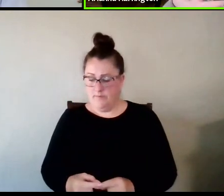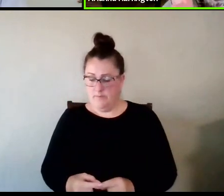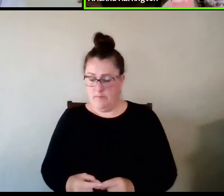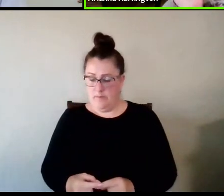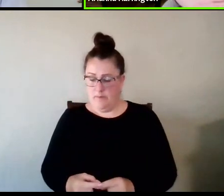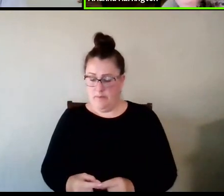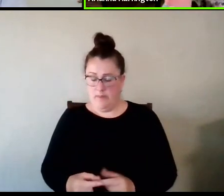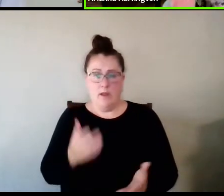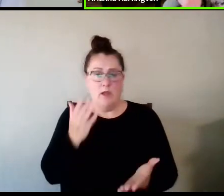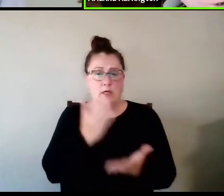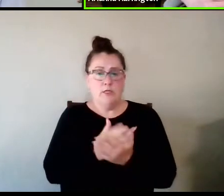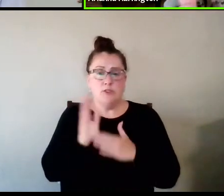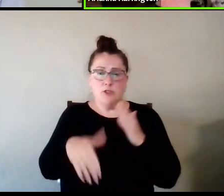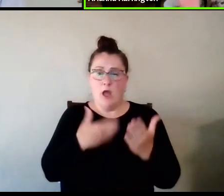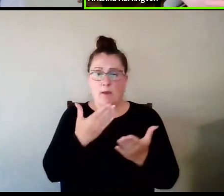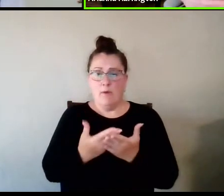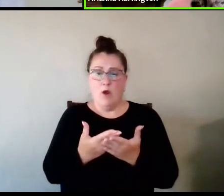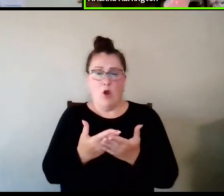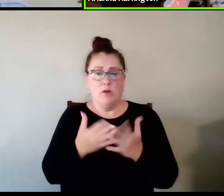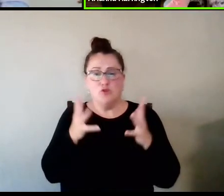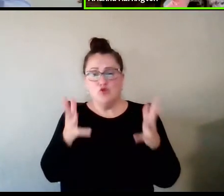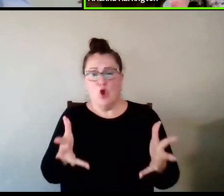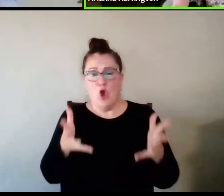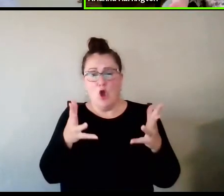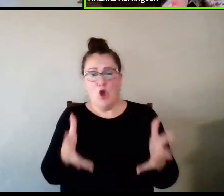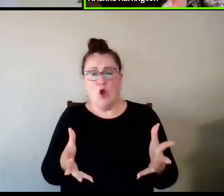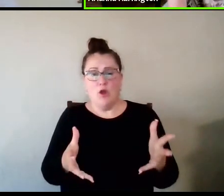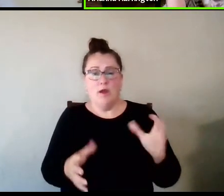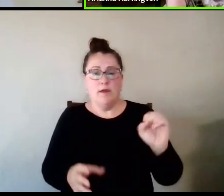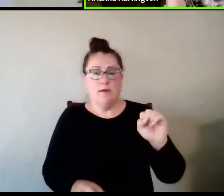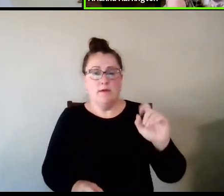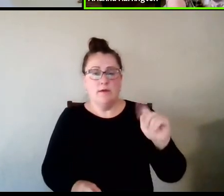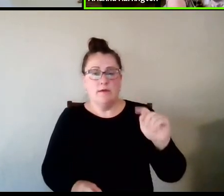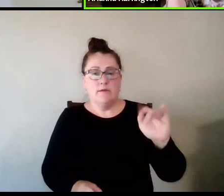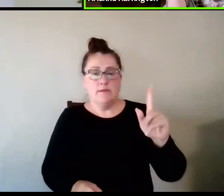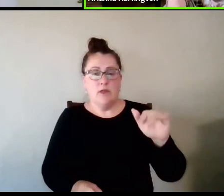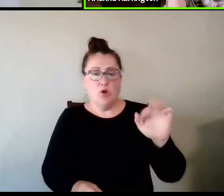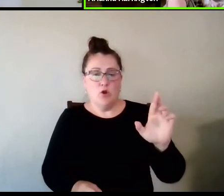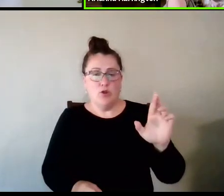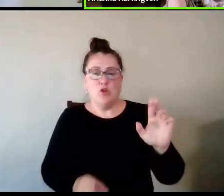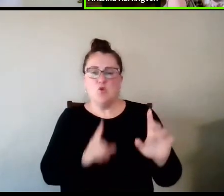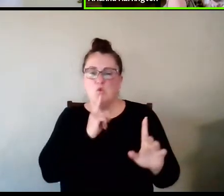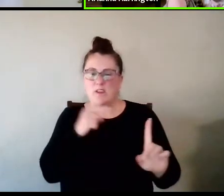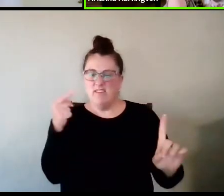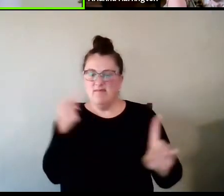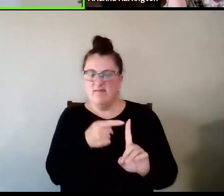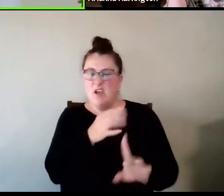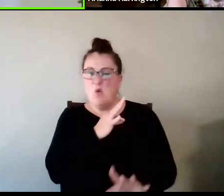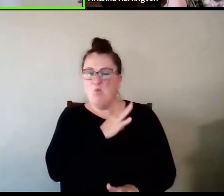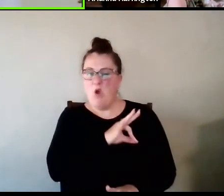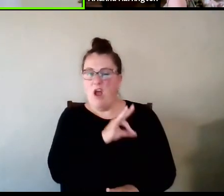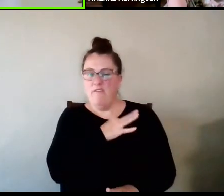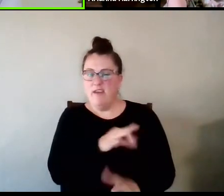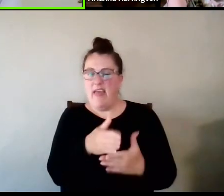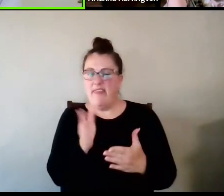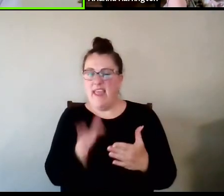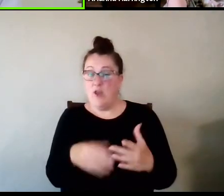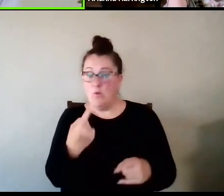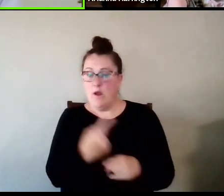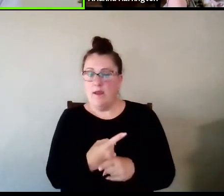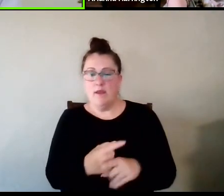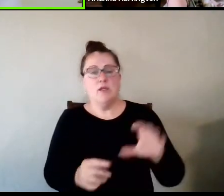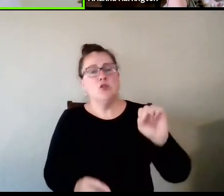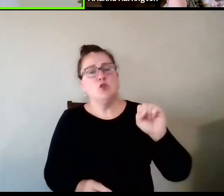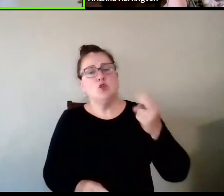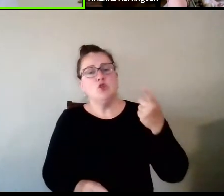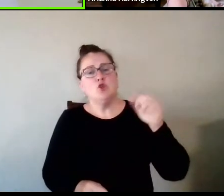stop all this talk about stakeholders. It's all about profit in the end. So shareholders